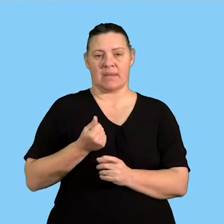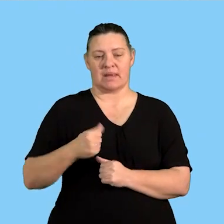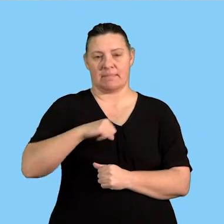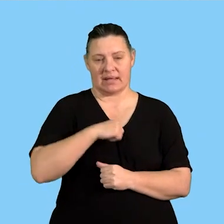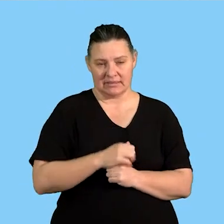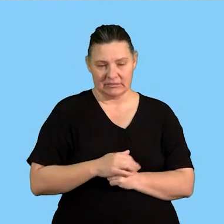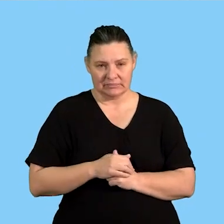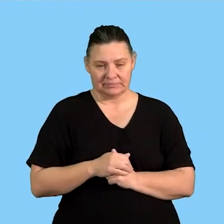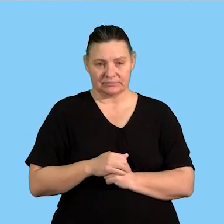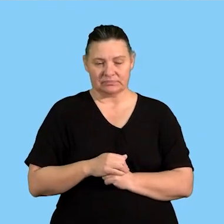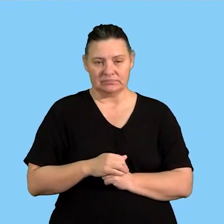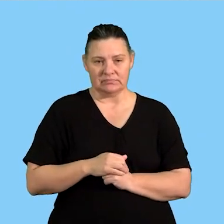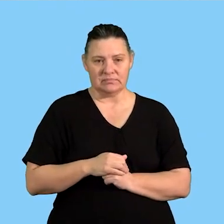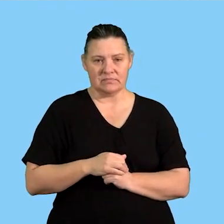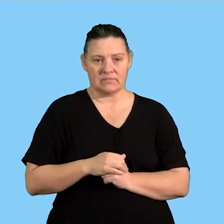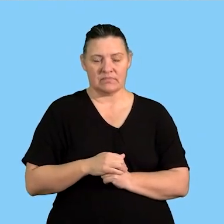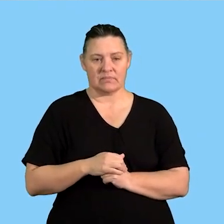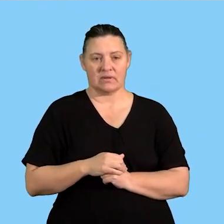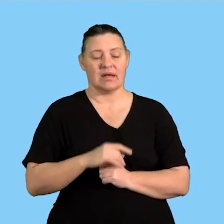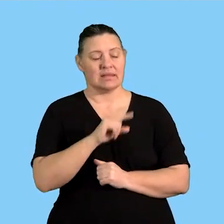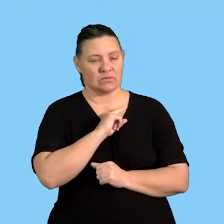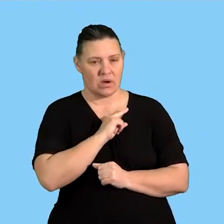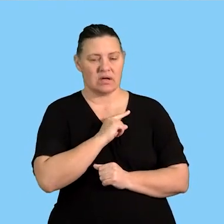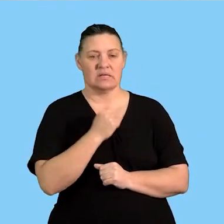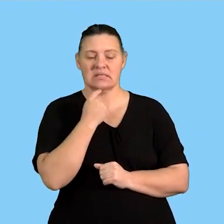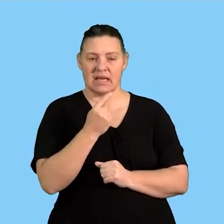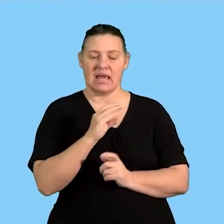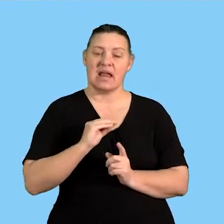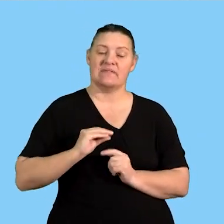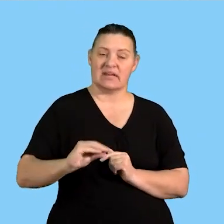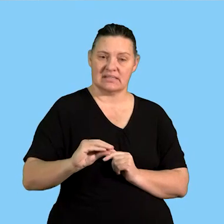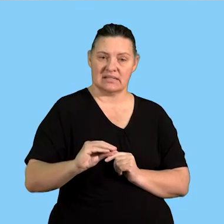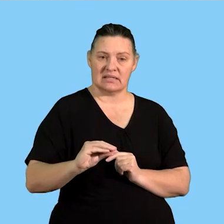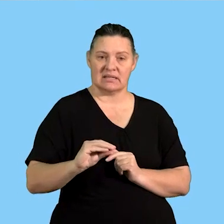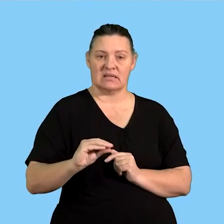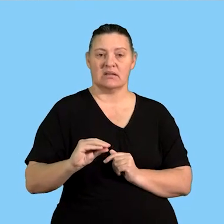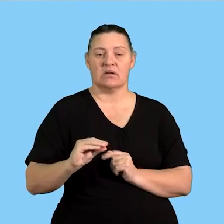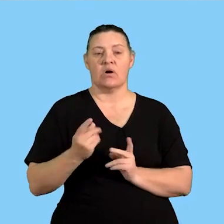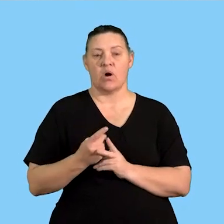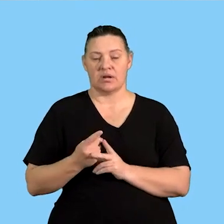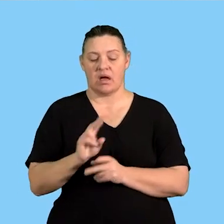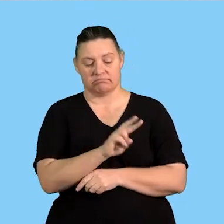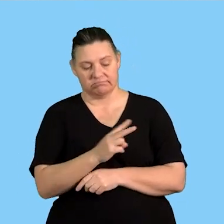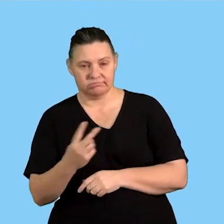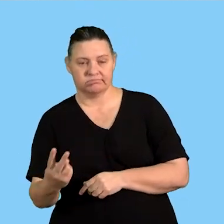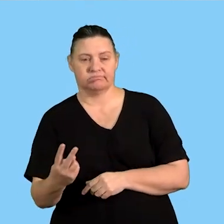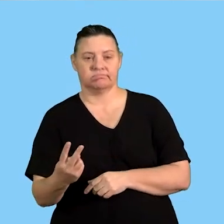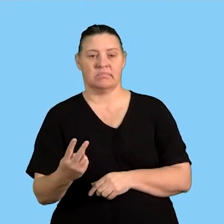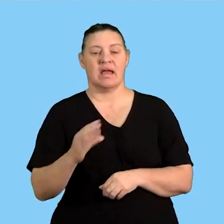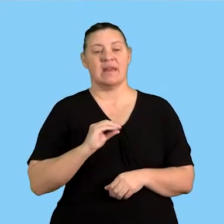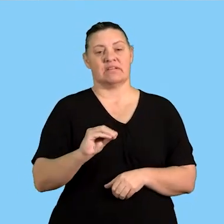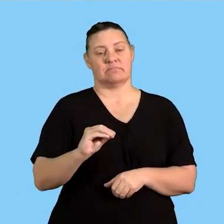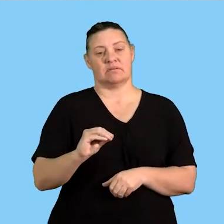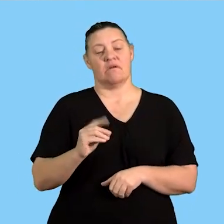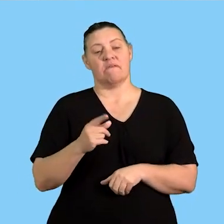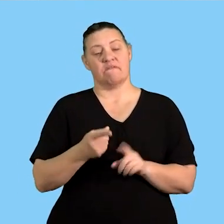back into your bank account. Hence, we are talking about investing and we are talking about converting your investment from